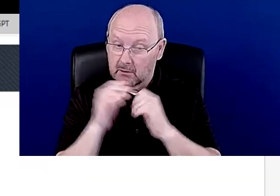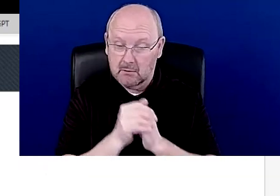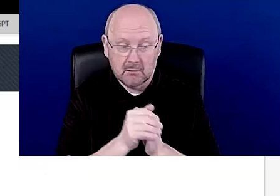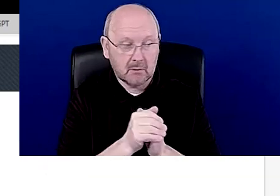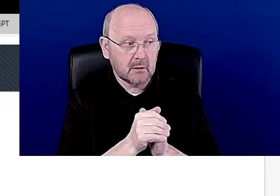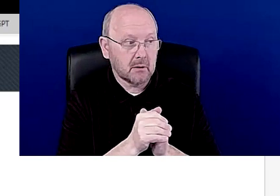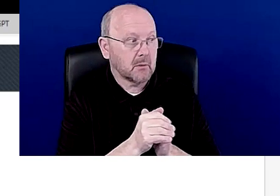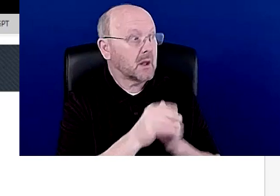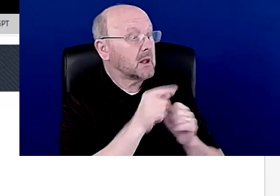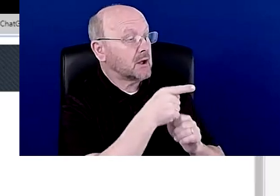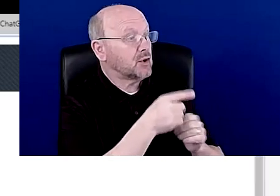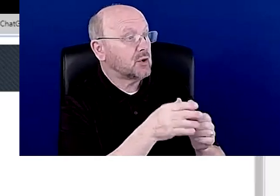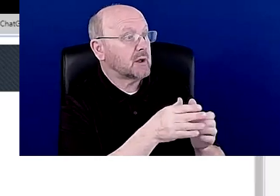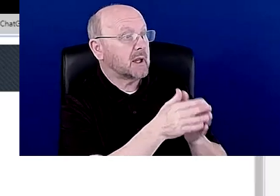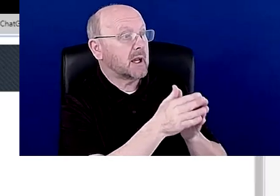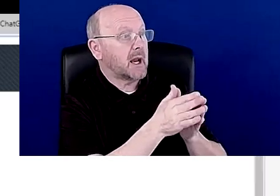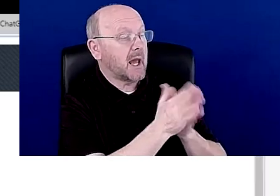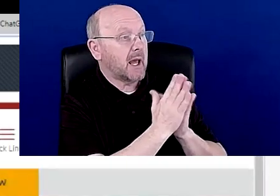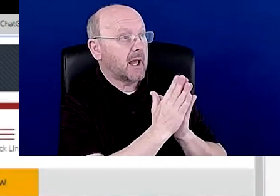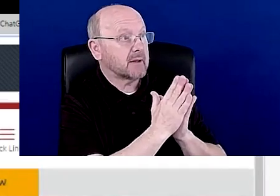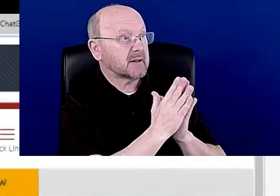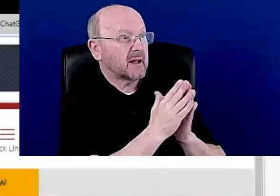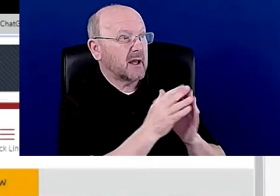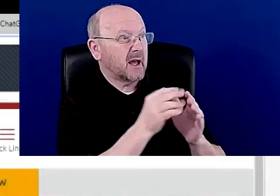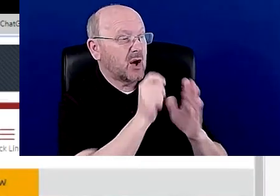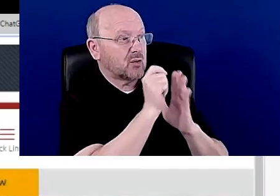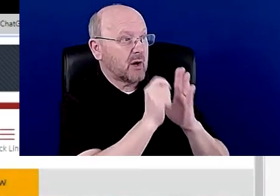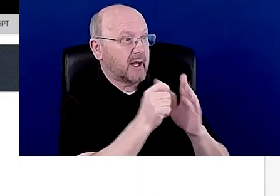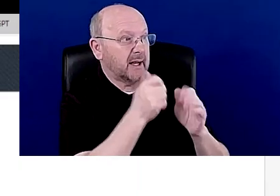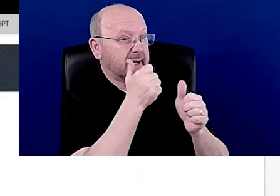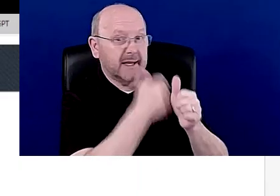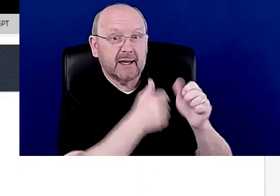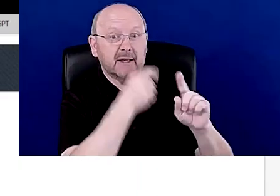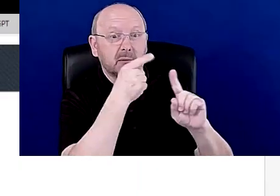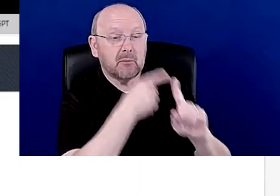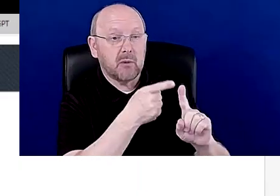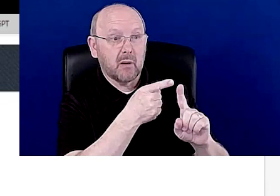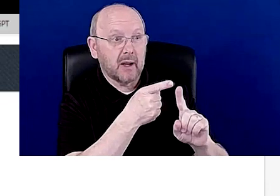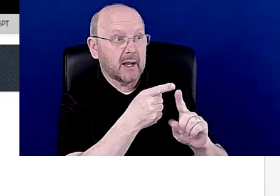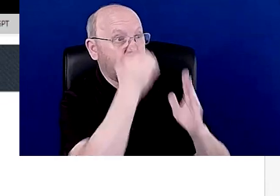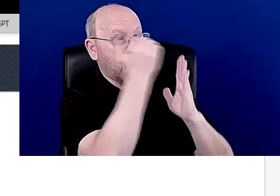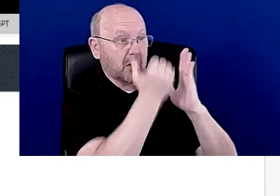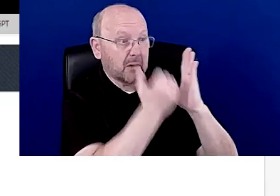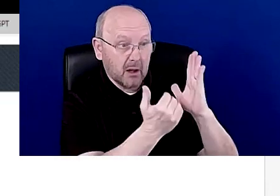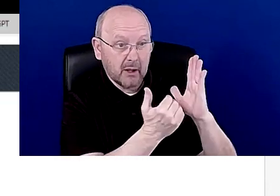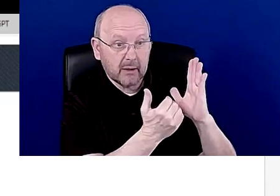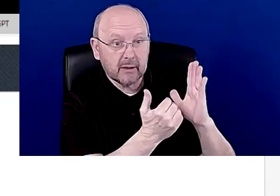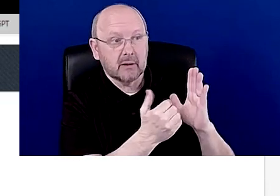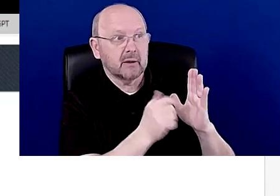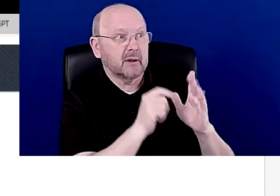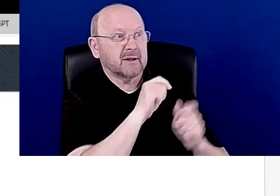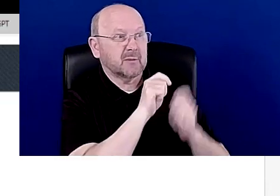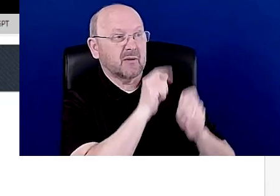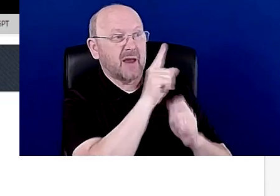each point of the outline. You could say, expand on, or write the point for point 1A. Yeah. And do that, write it for